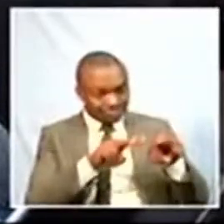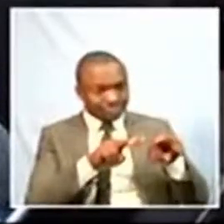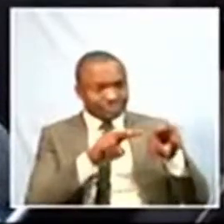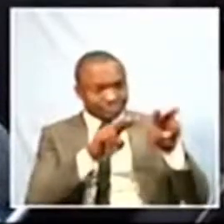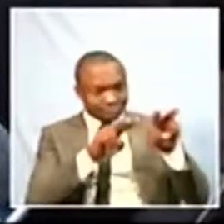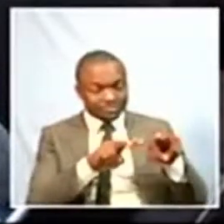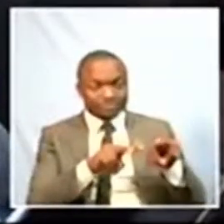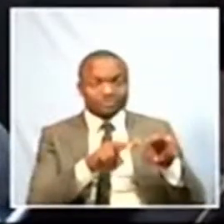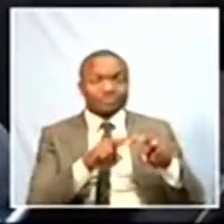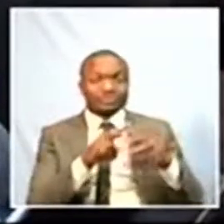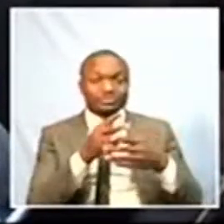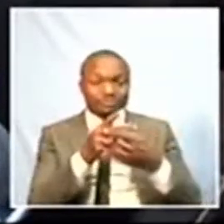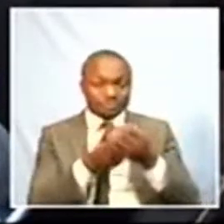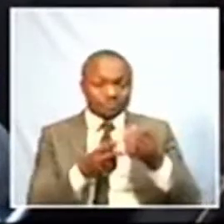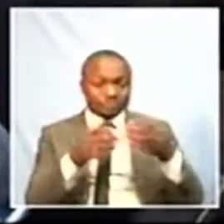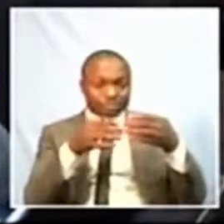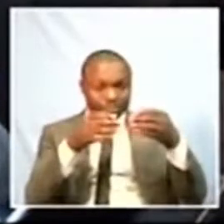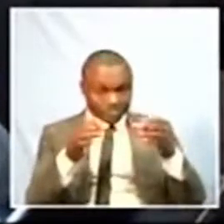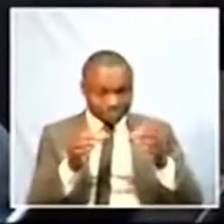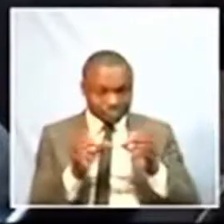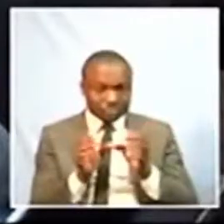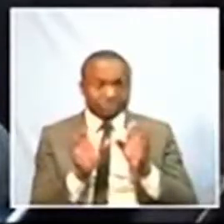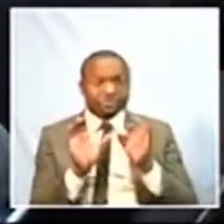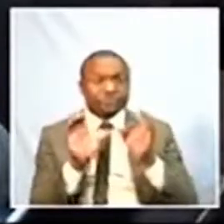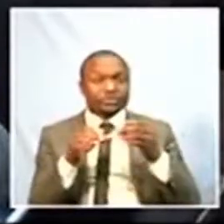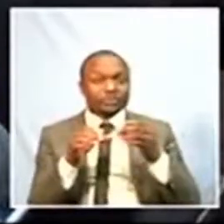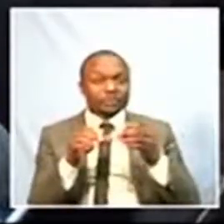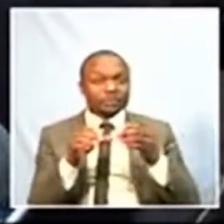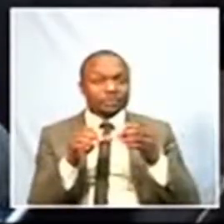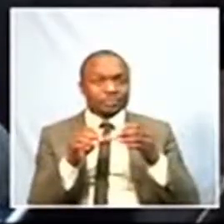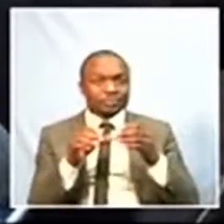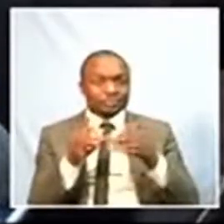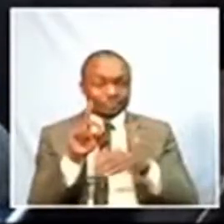in both constituencies, community projects,